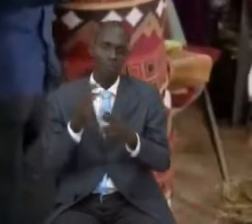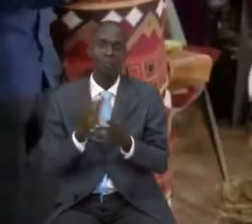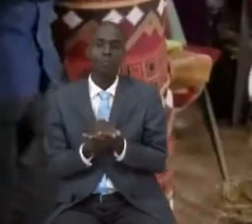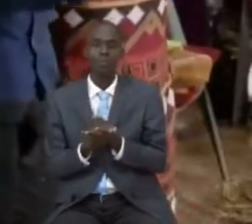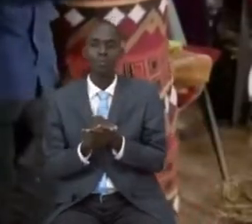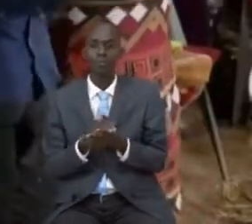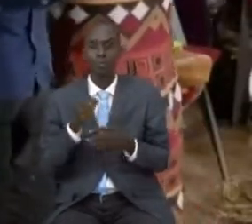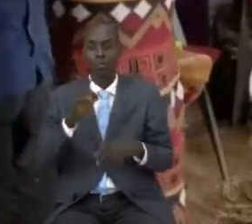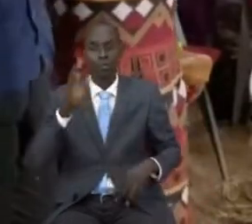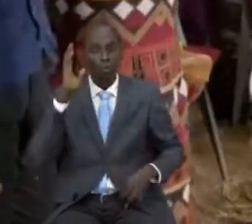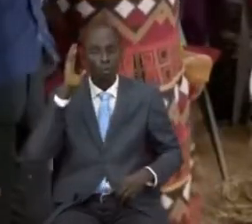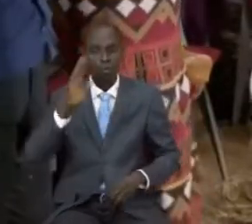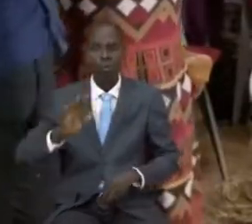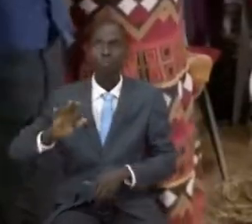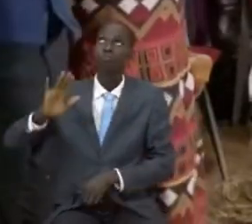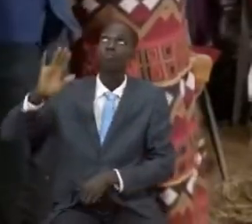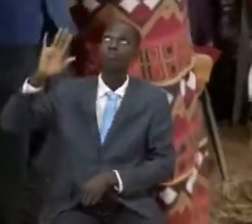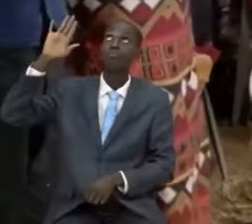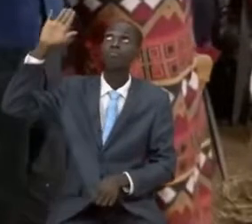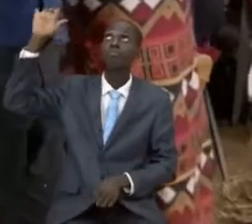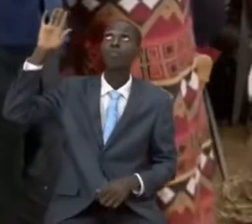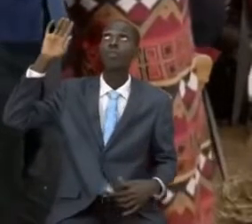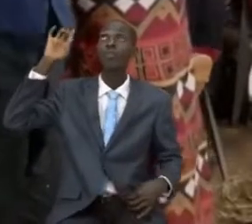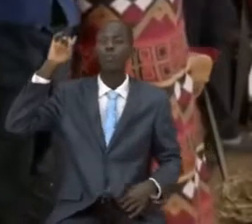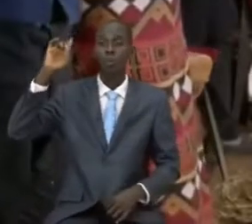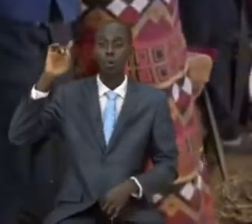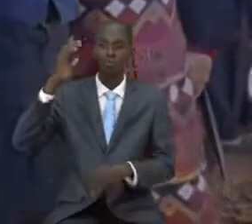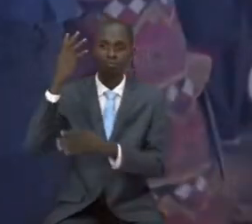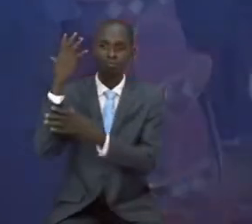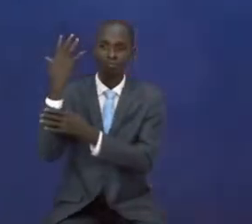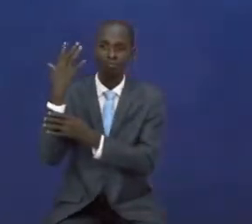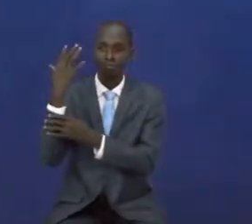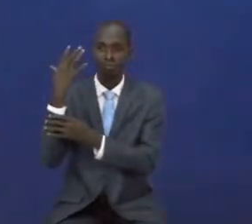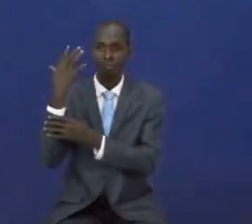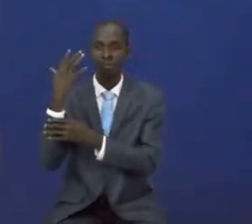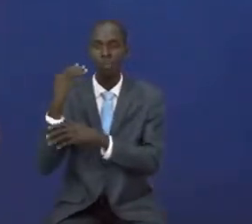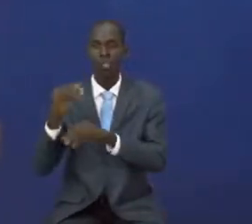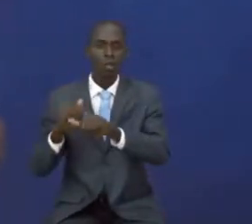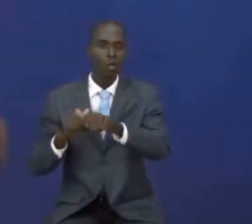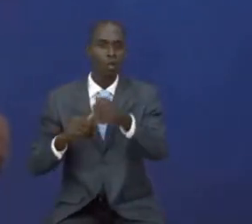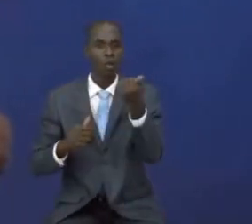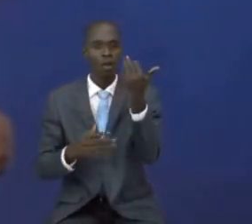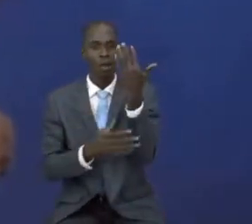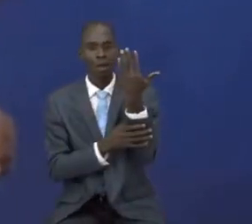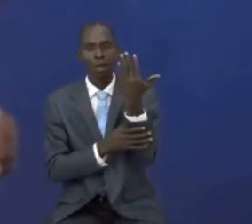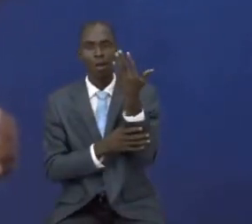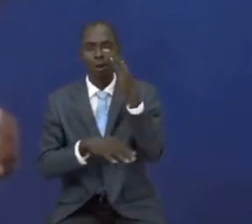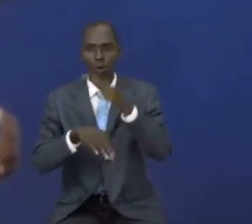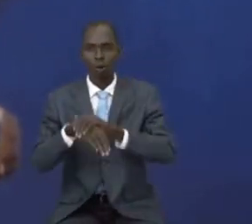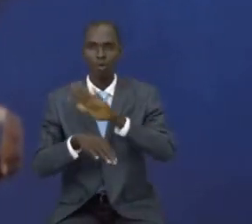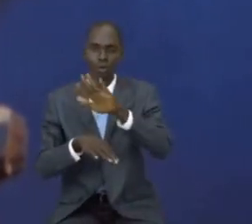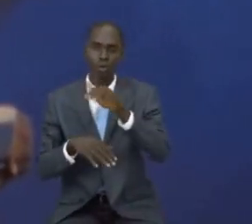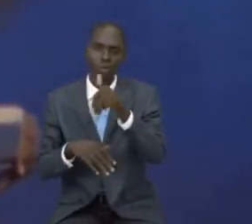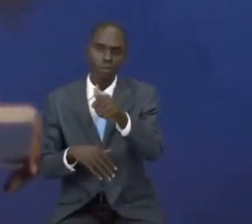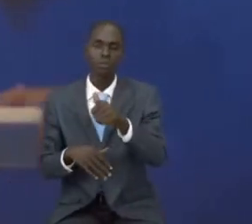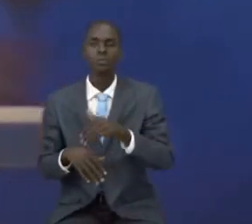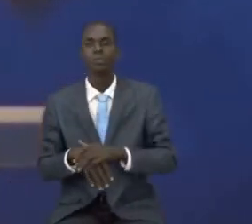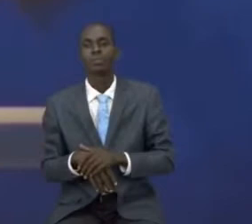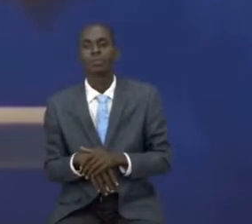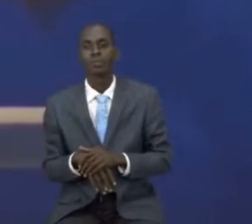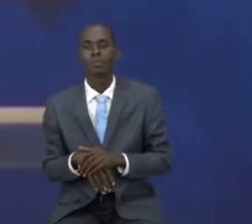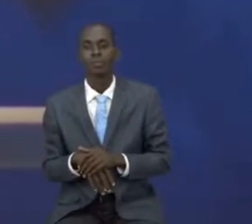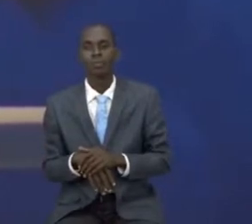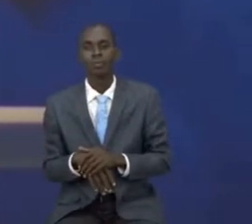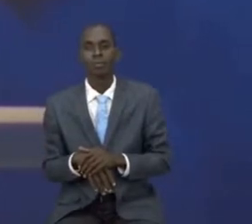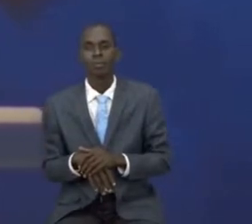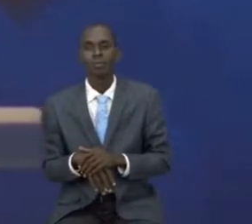You raise up one hand and you lay the other hand upon yourself. And when